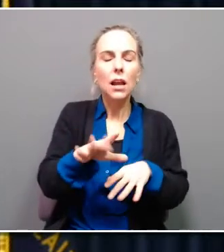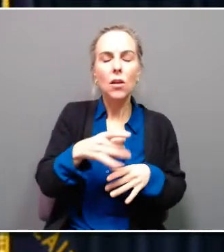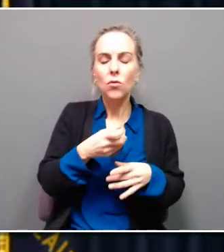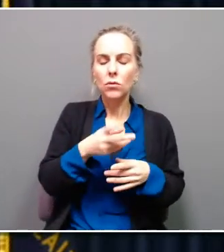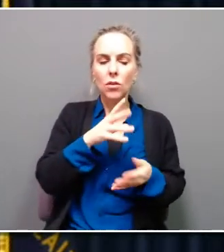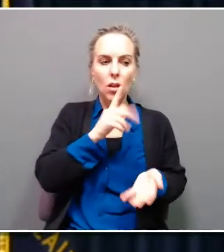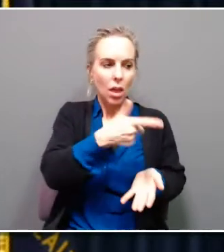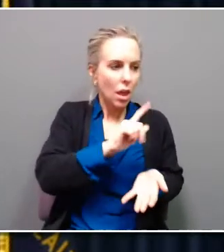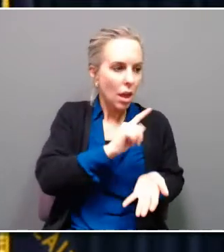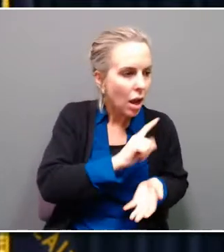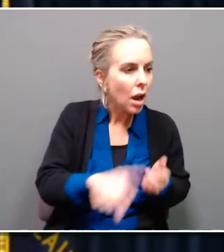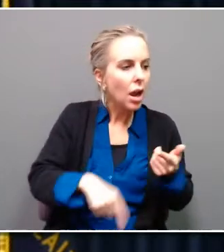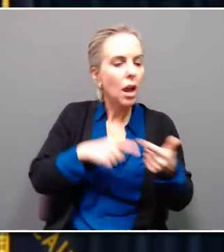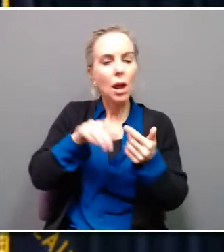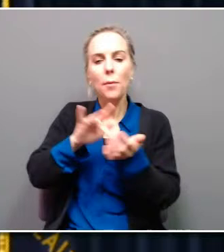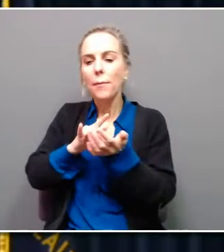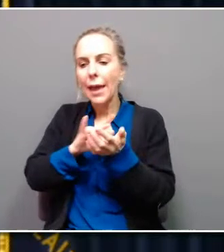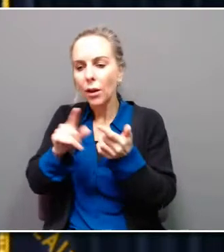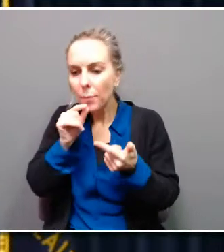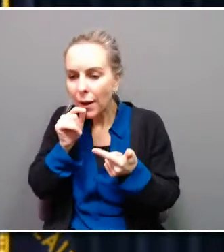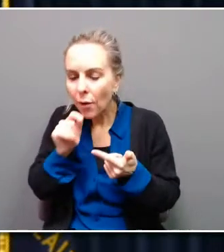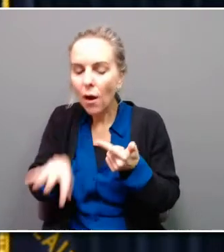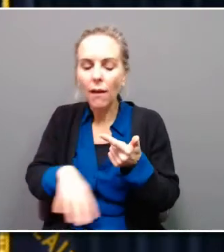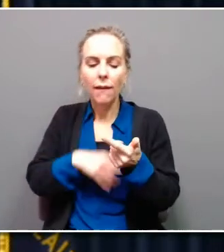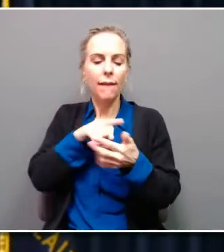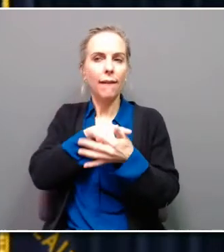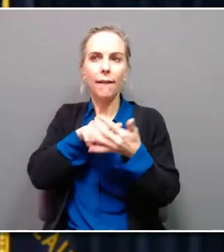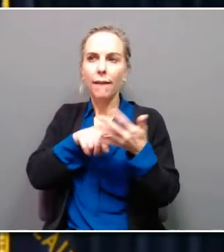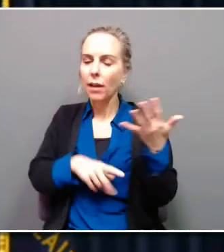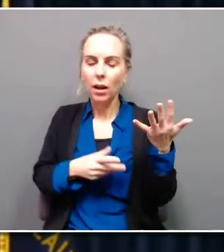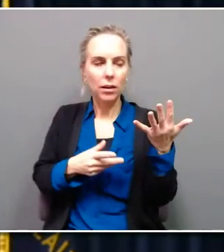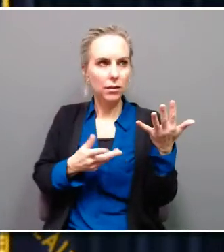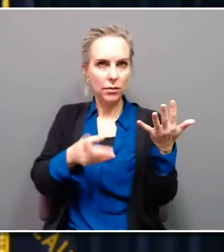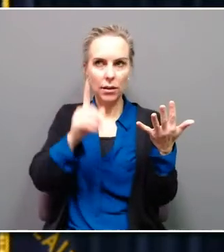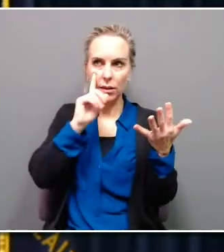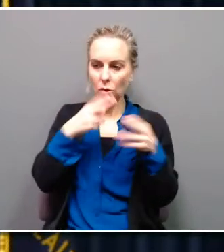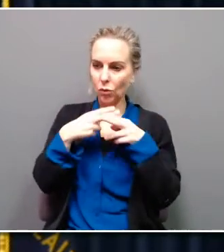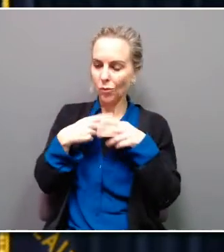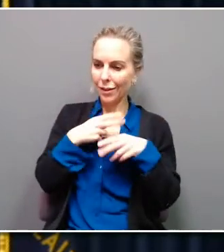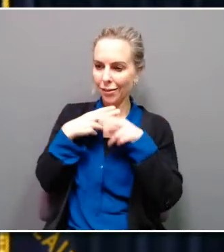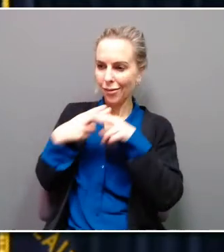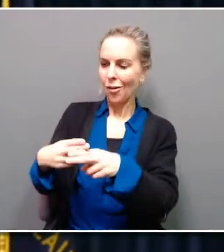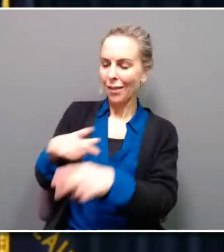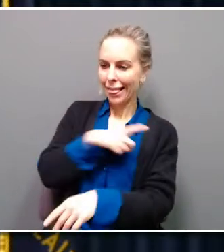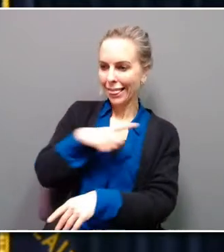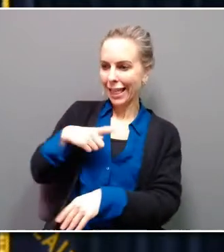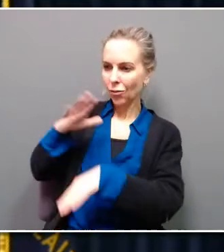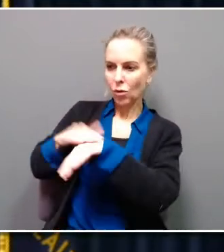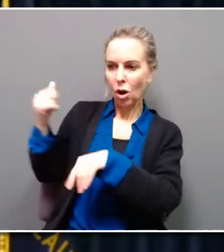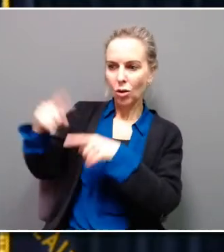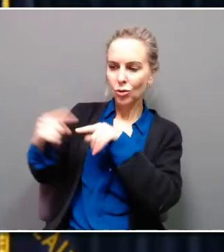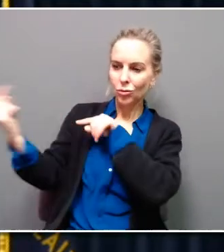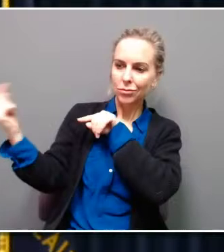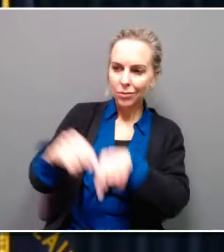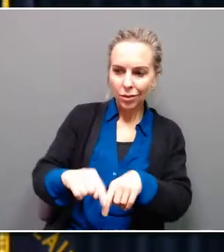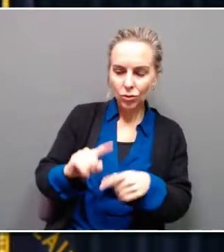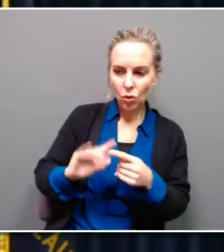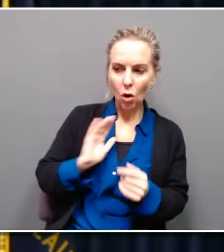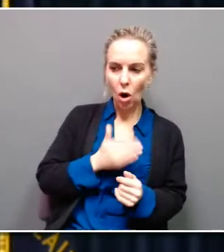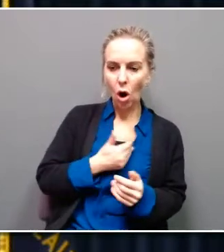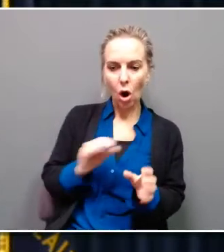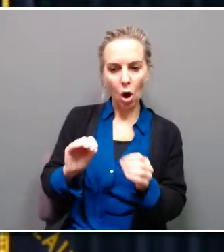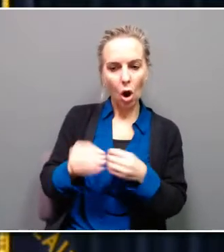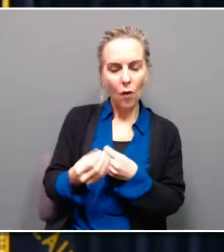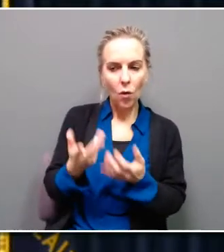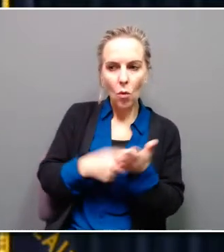Medical marijuana, and so many others. When we banned gray games, I believe we called the legislators into our office for what needed to be done there,